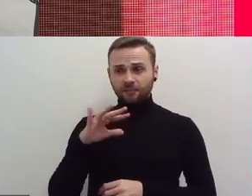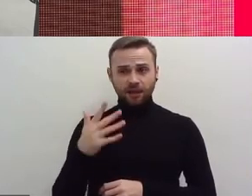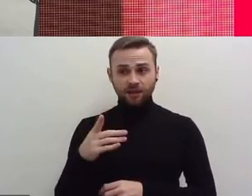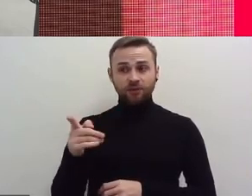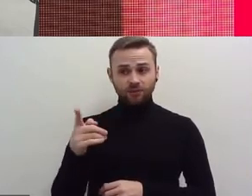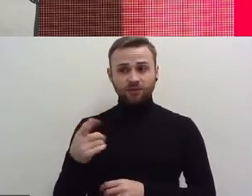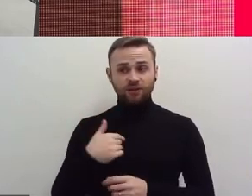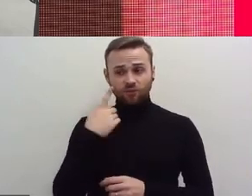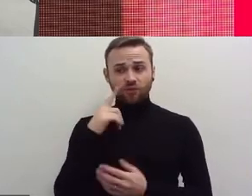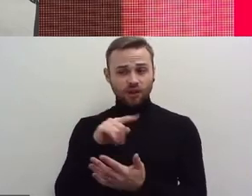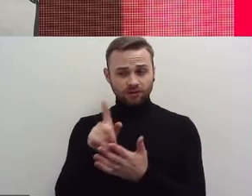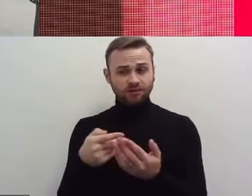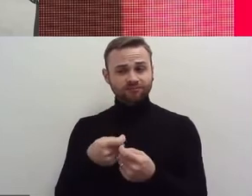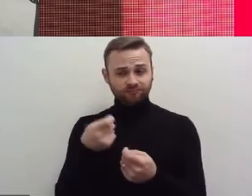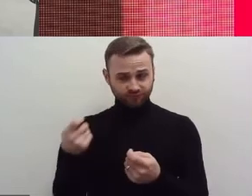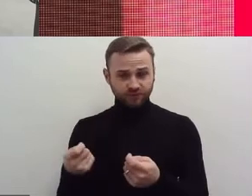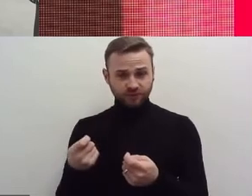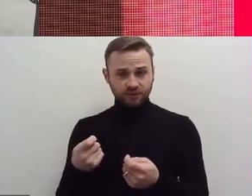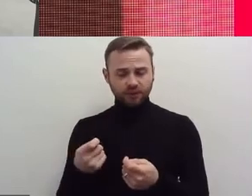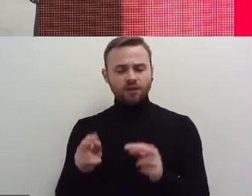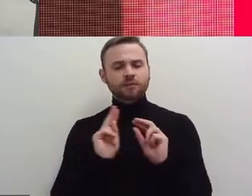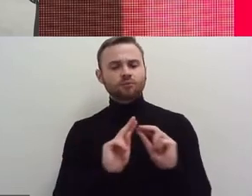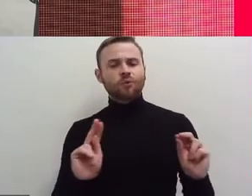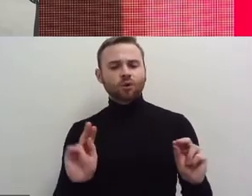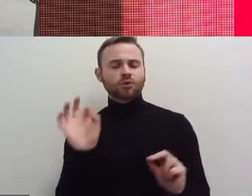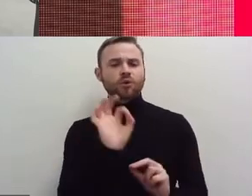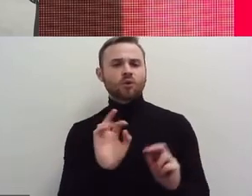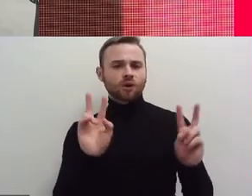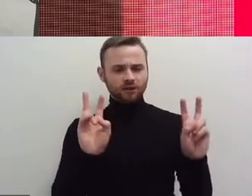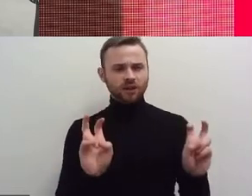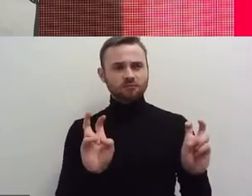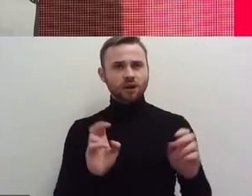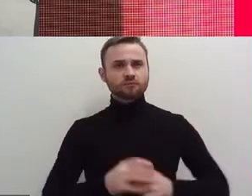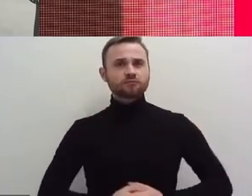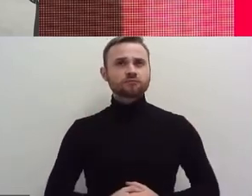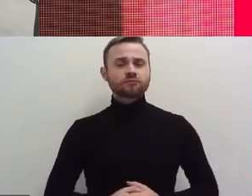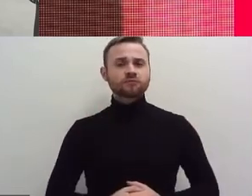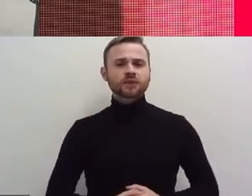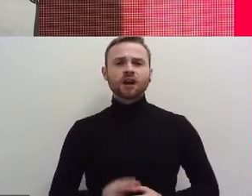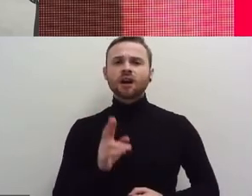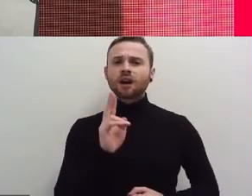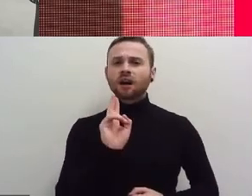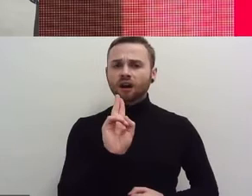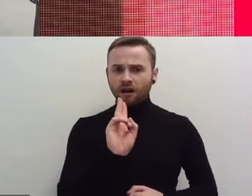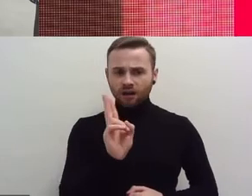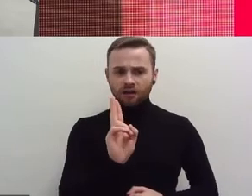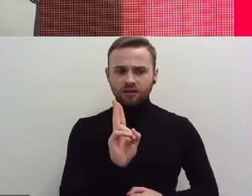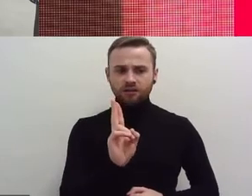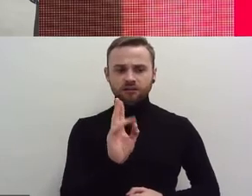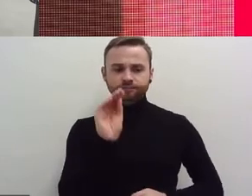in a sense, form and create the environment in which the students, the school